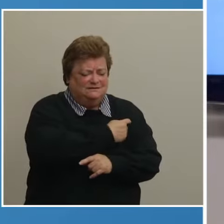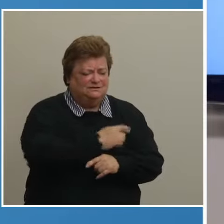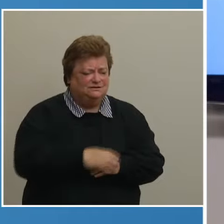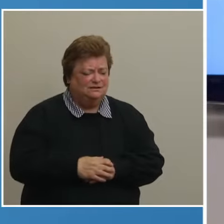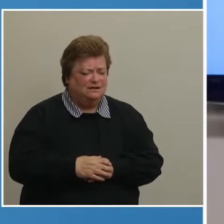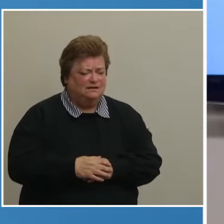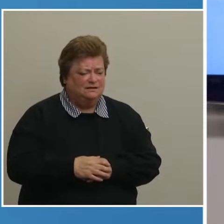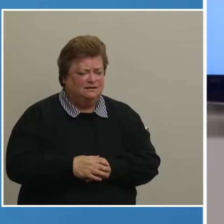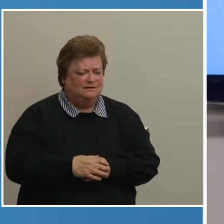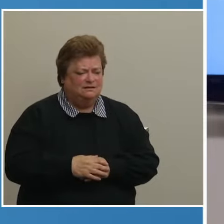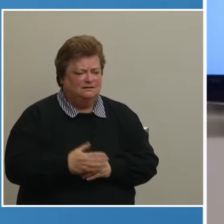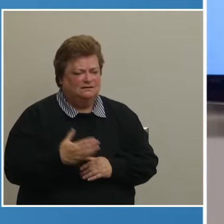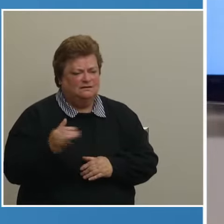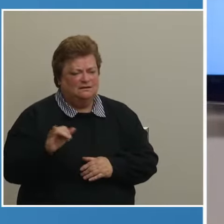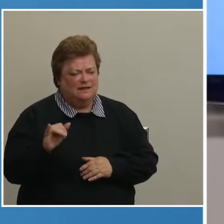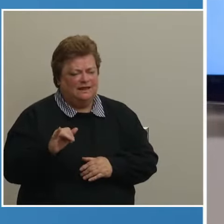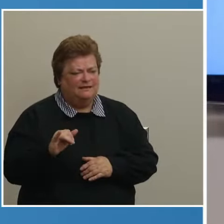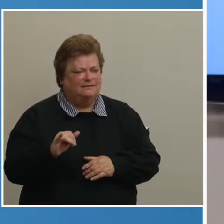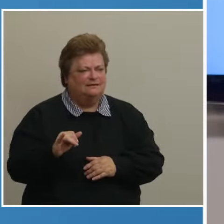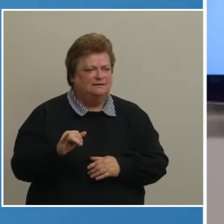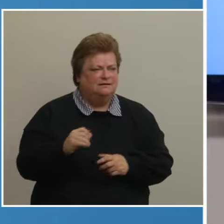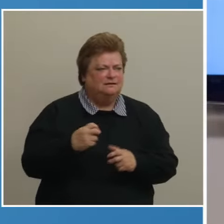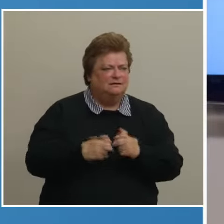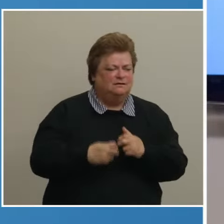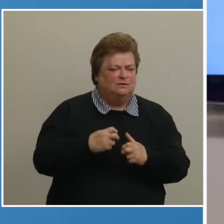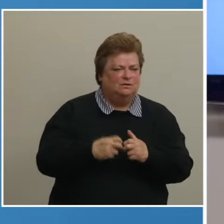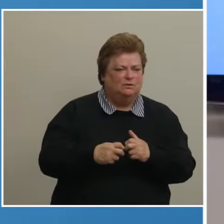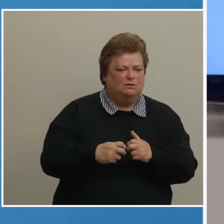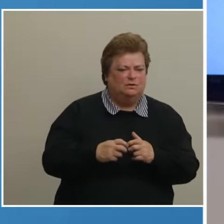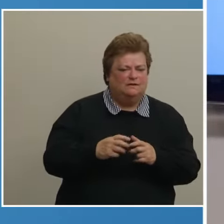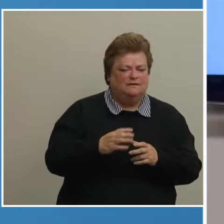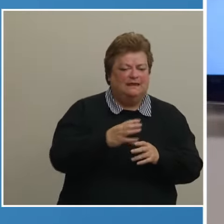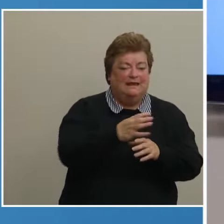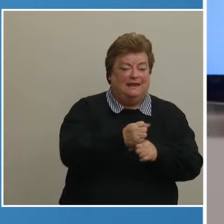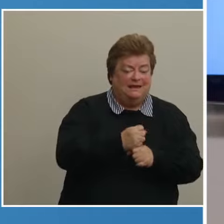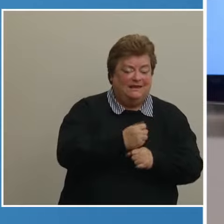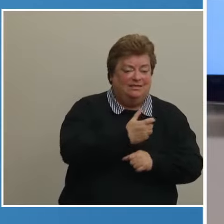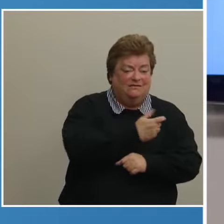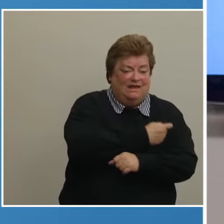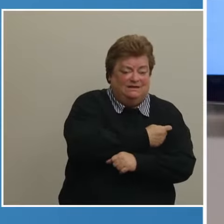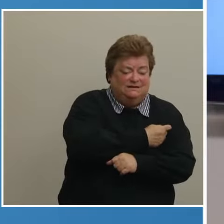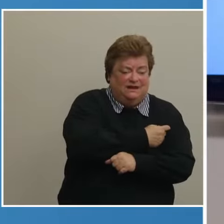like perhaps issues with receiving a vaccination